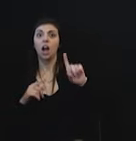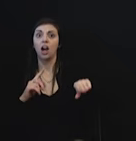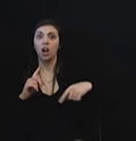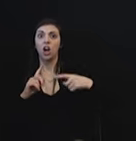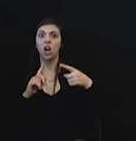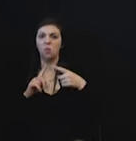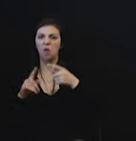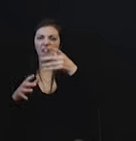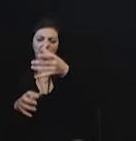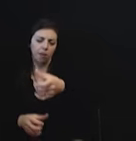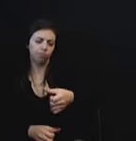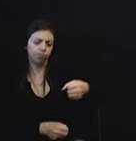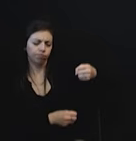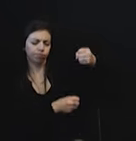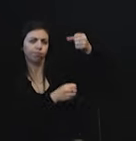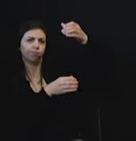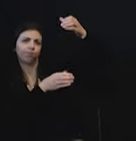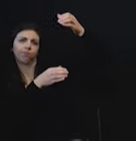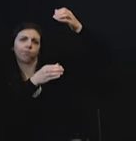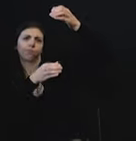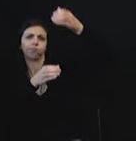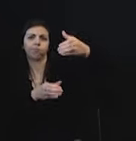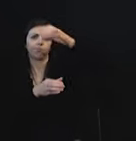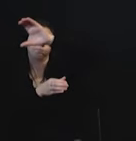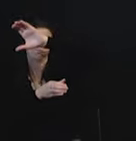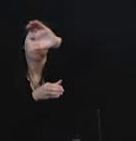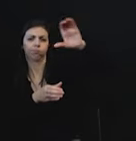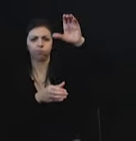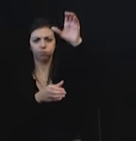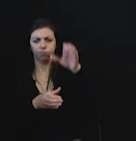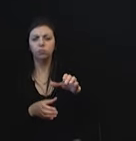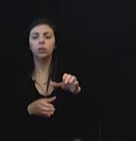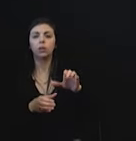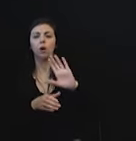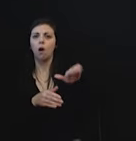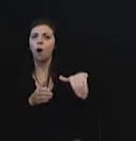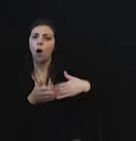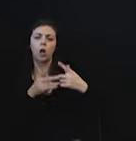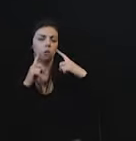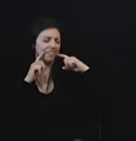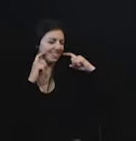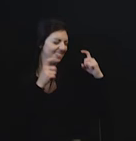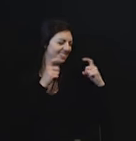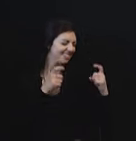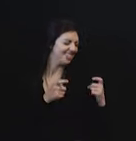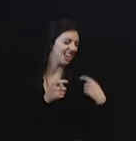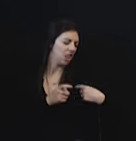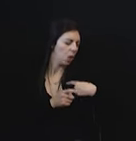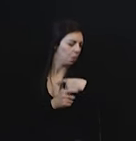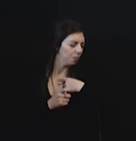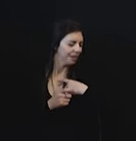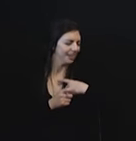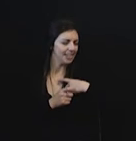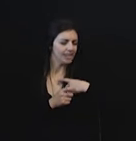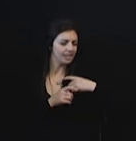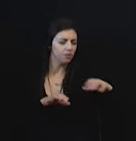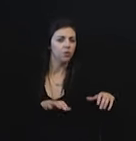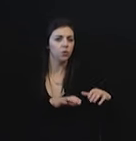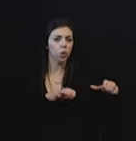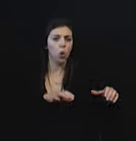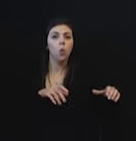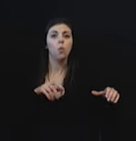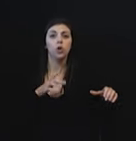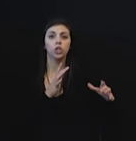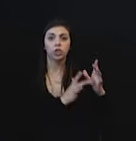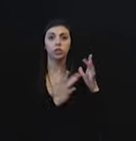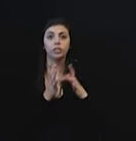placed up on there, what he did was all of the wrongdoings, all of the sin that was on our shoulders, he took it on. And he said, put it